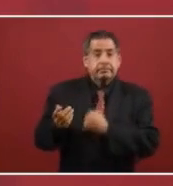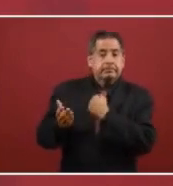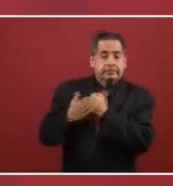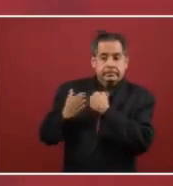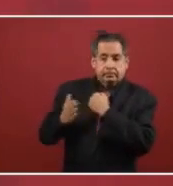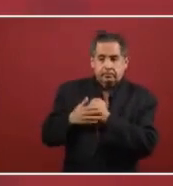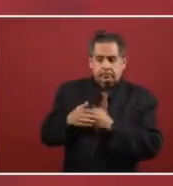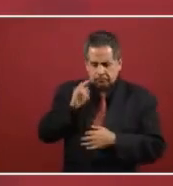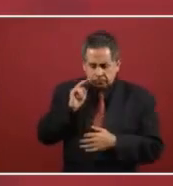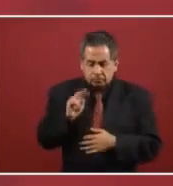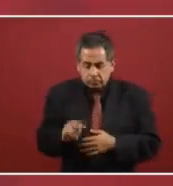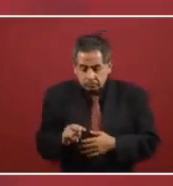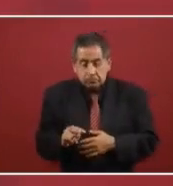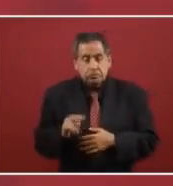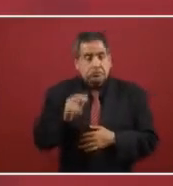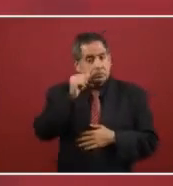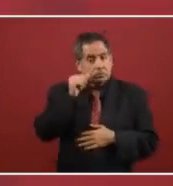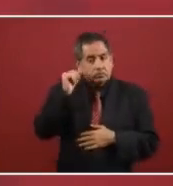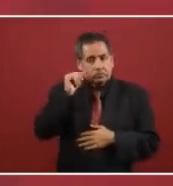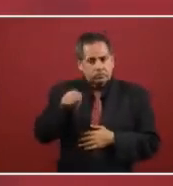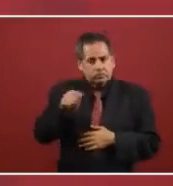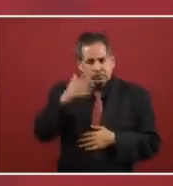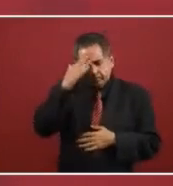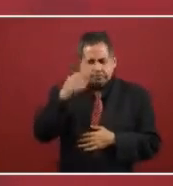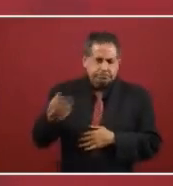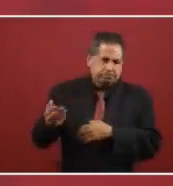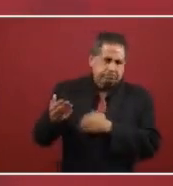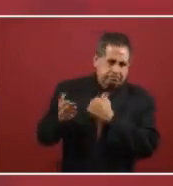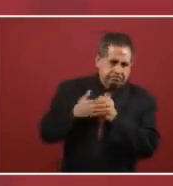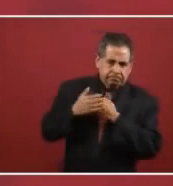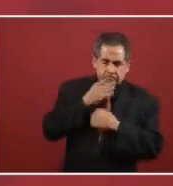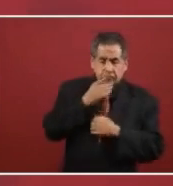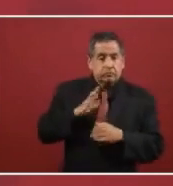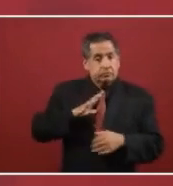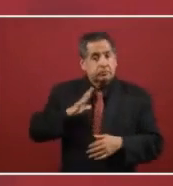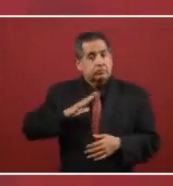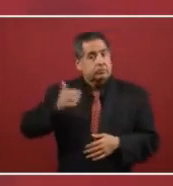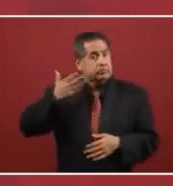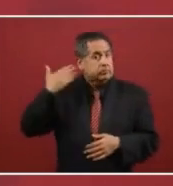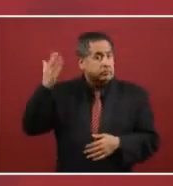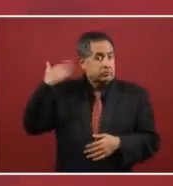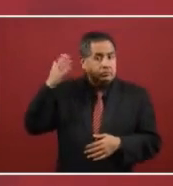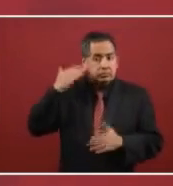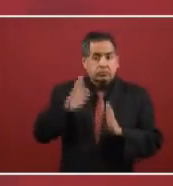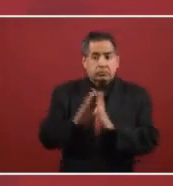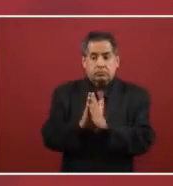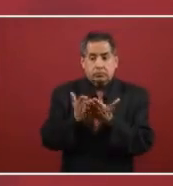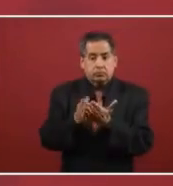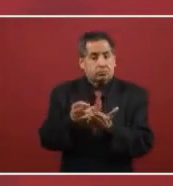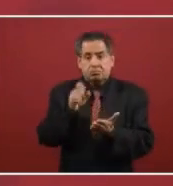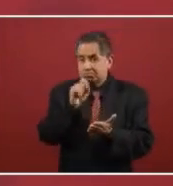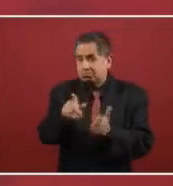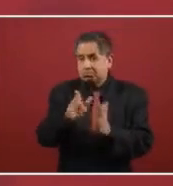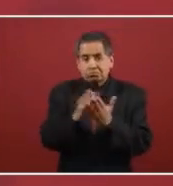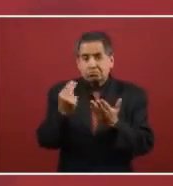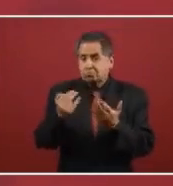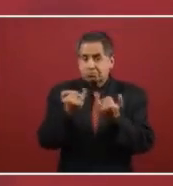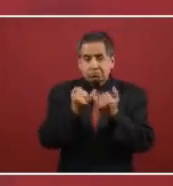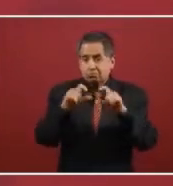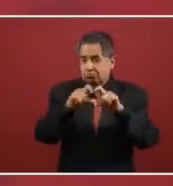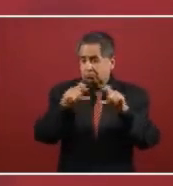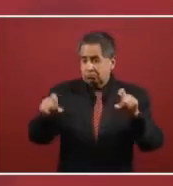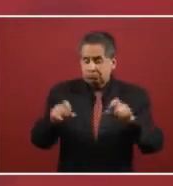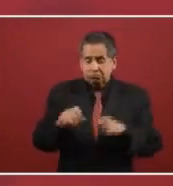humanity. It's always been dealt with. And yesterday I found out of a book that's called that,